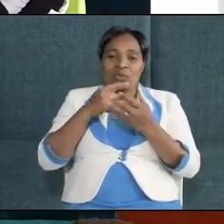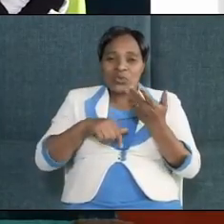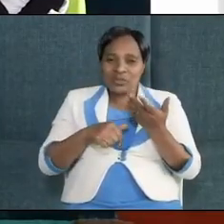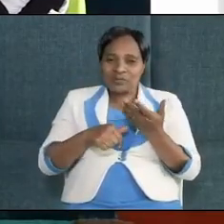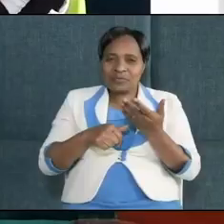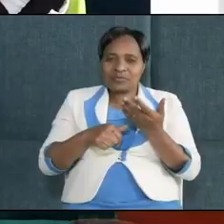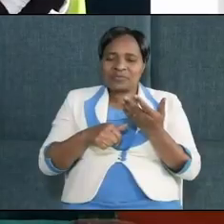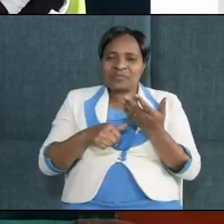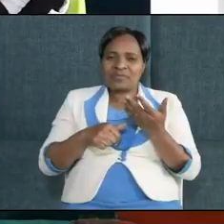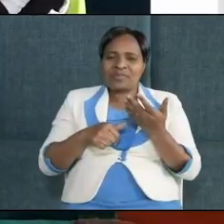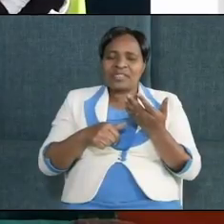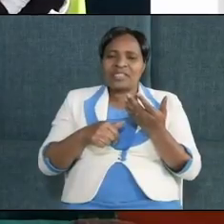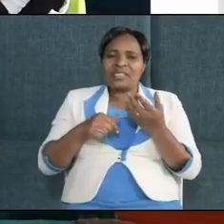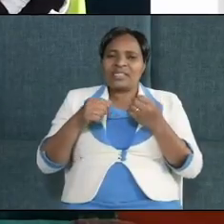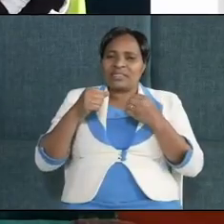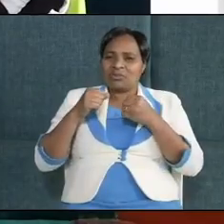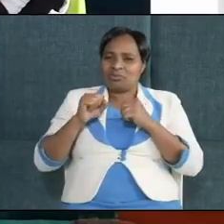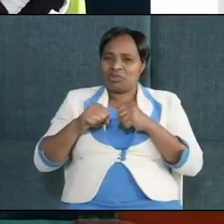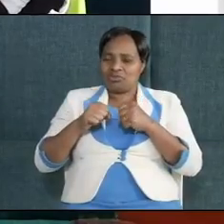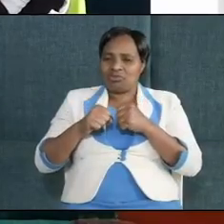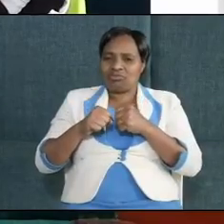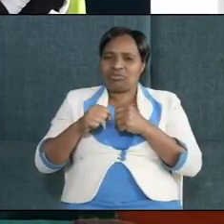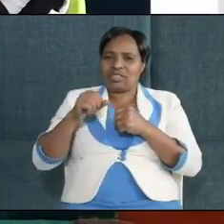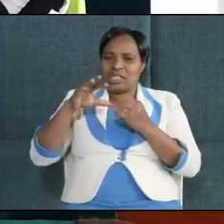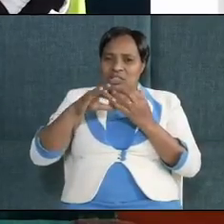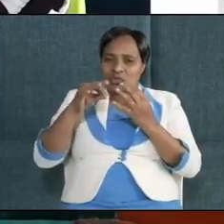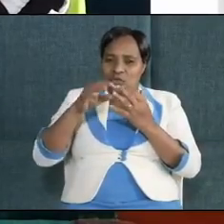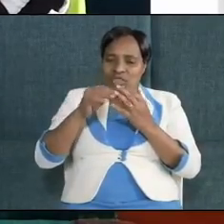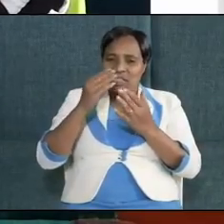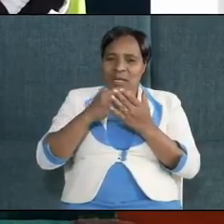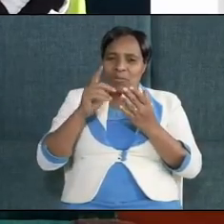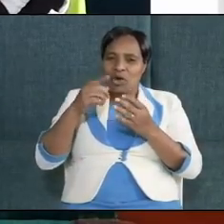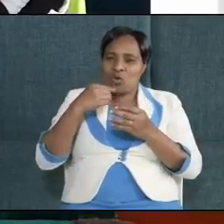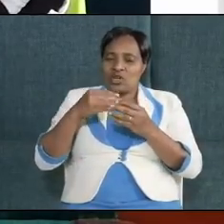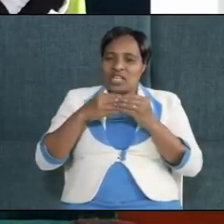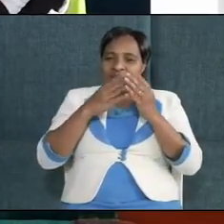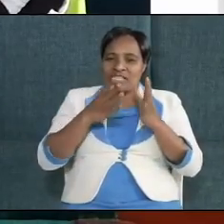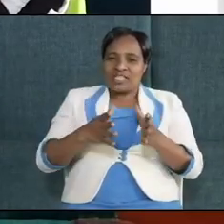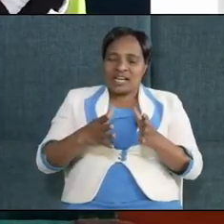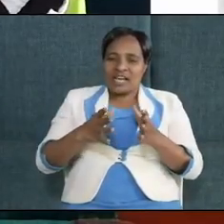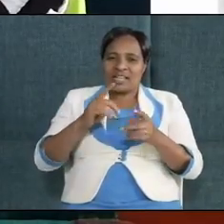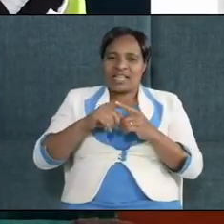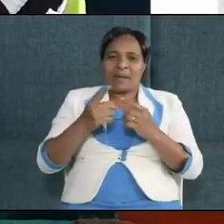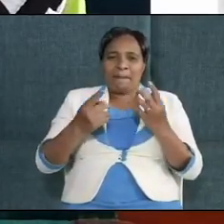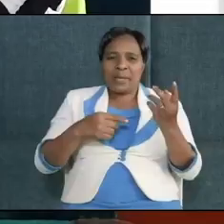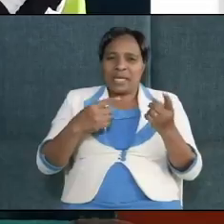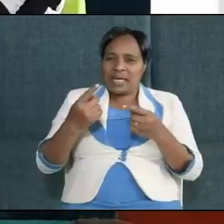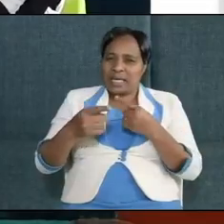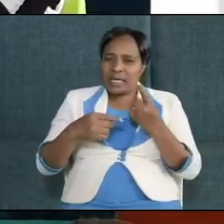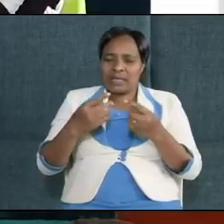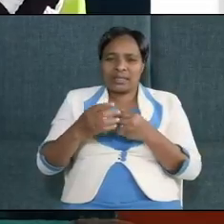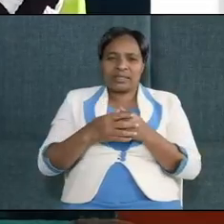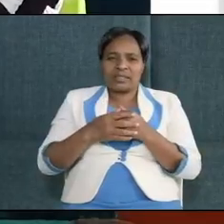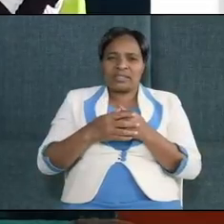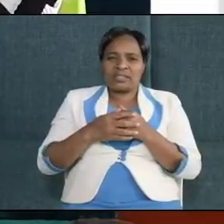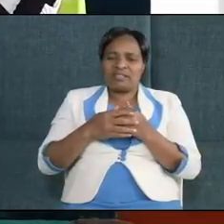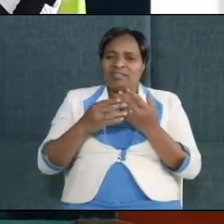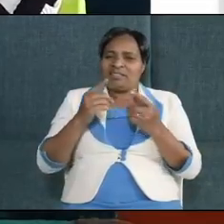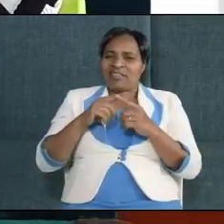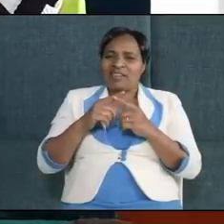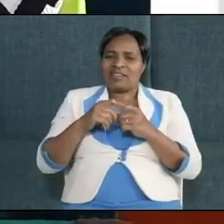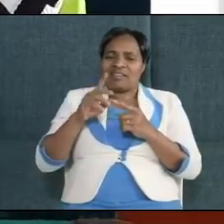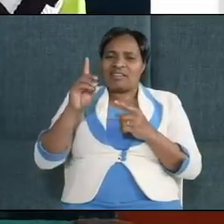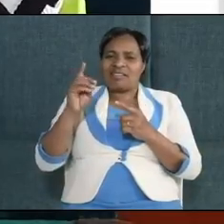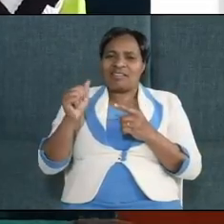They grabbed Sosthenes, who was the leader of the synagogue at that time, and they beat him, and they beat him. And you know, Gallio did